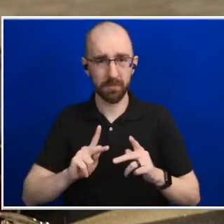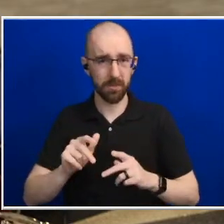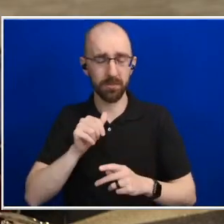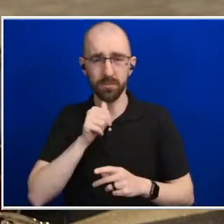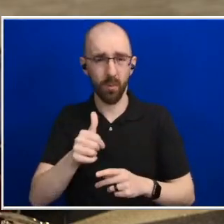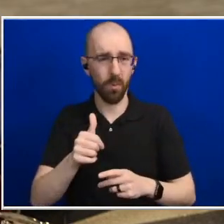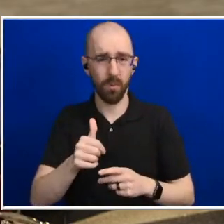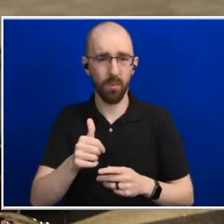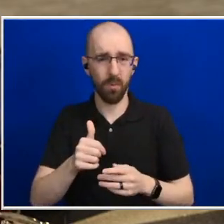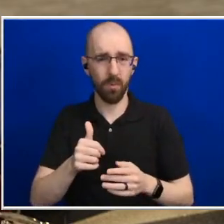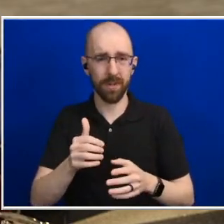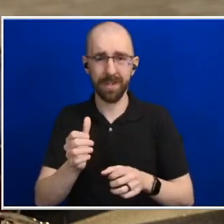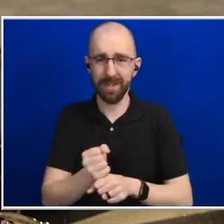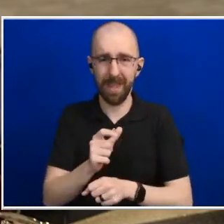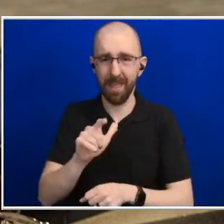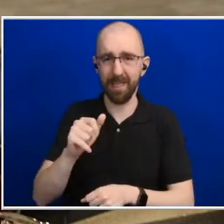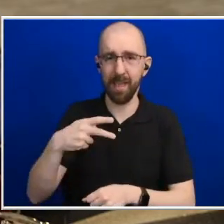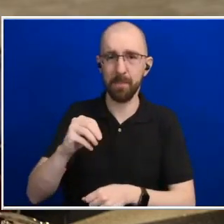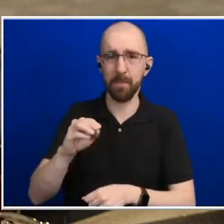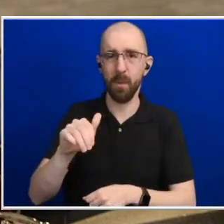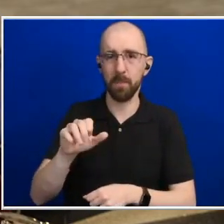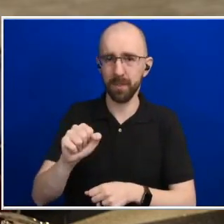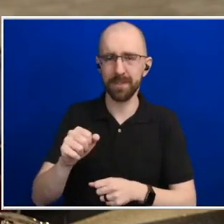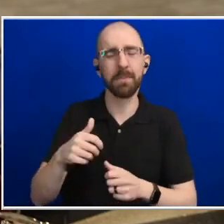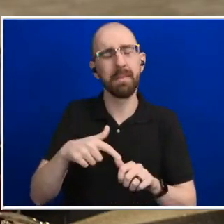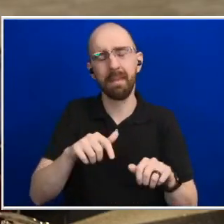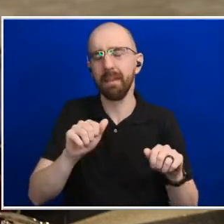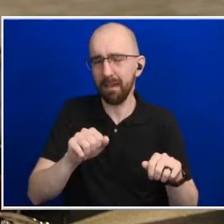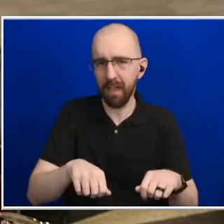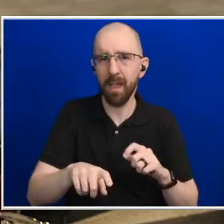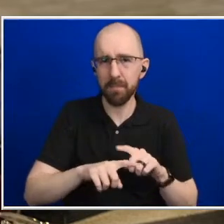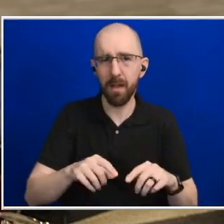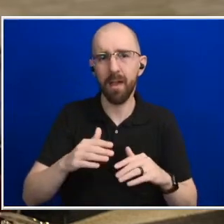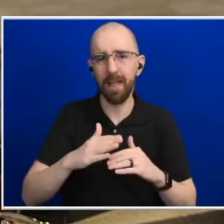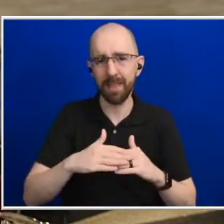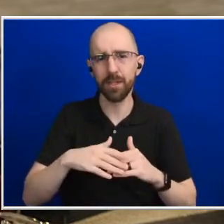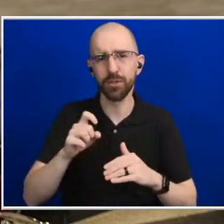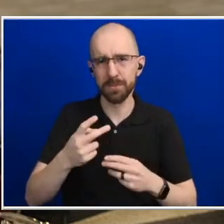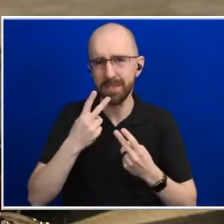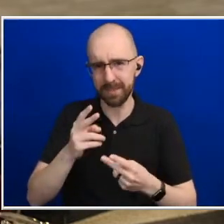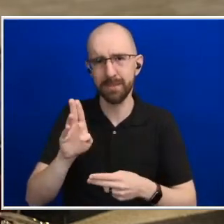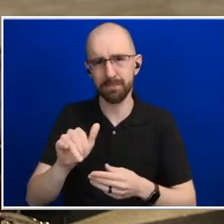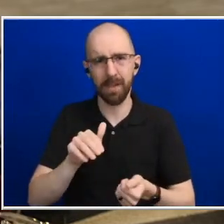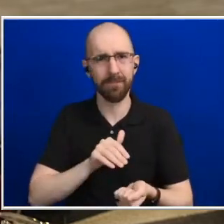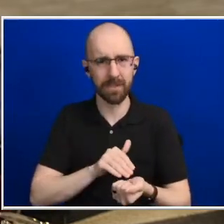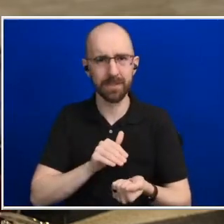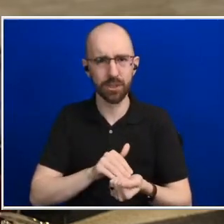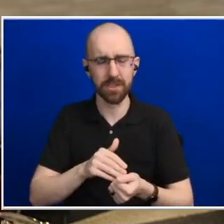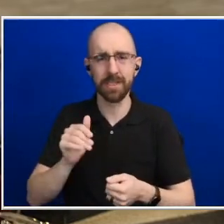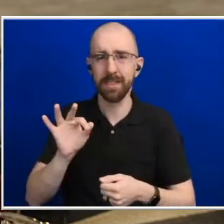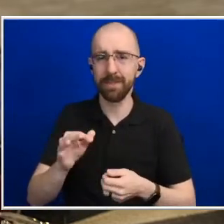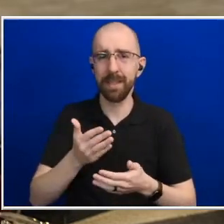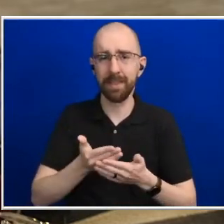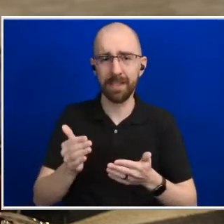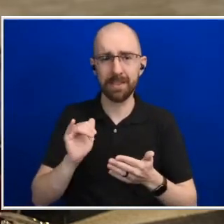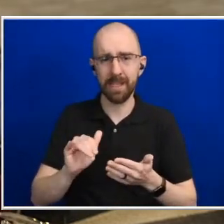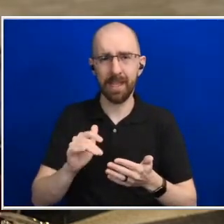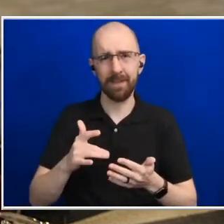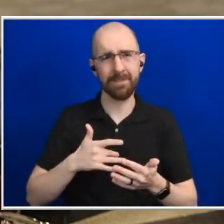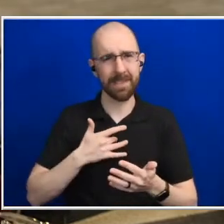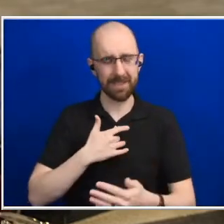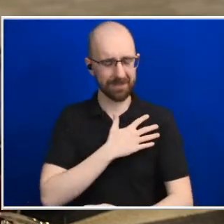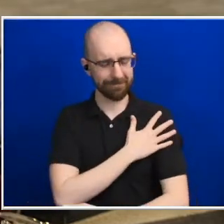for example. I mean, they can, but at least they should be seen by a physician. If there's things that just don't feel right, if there's